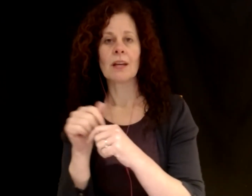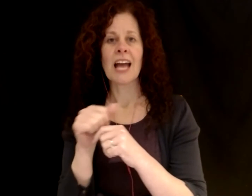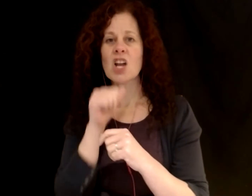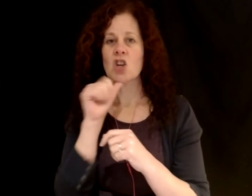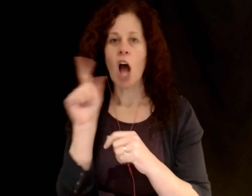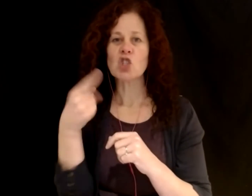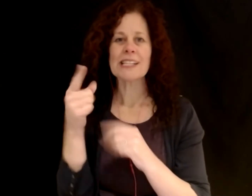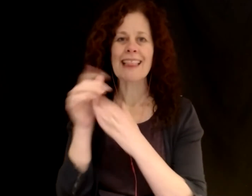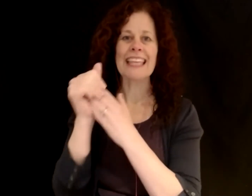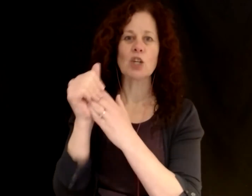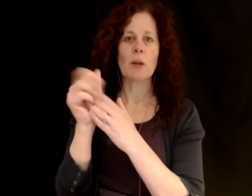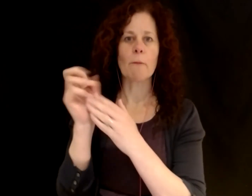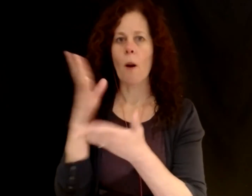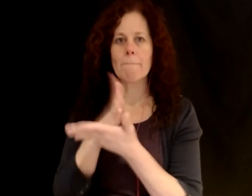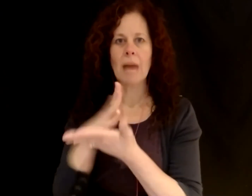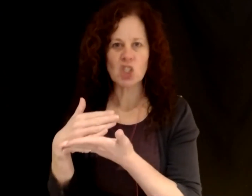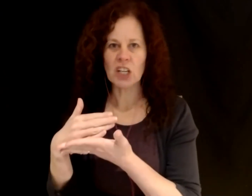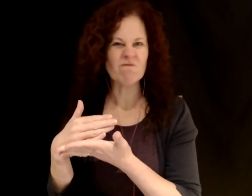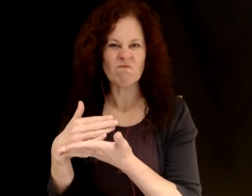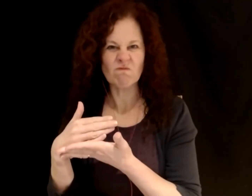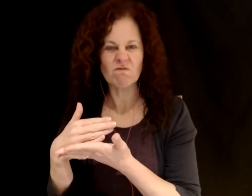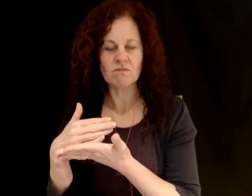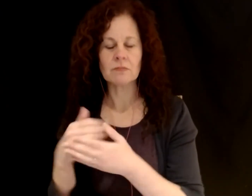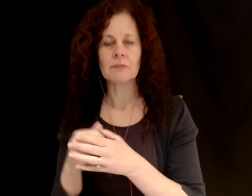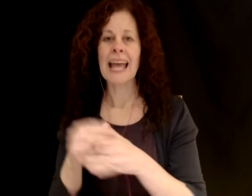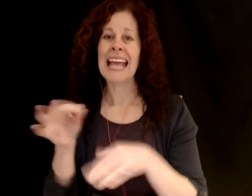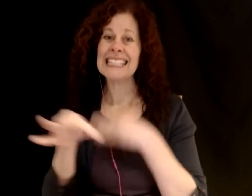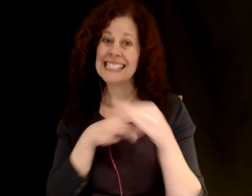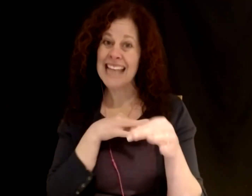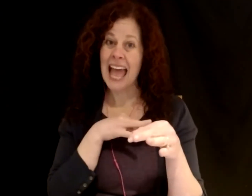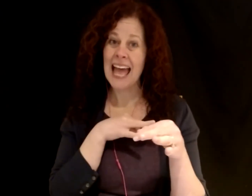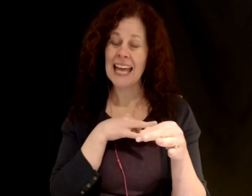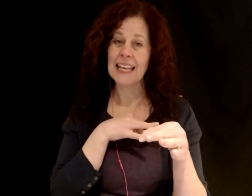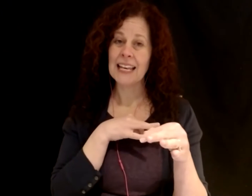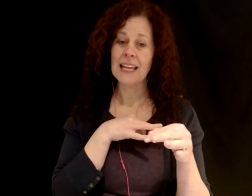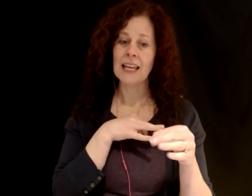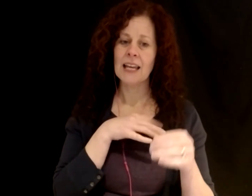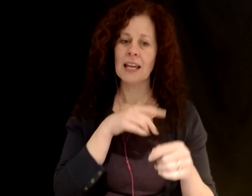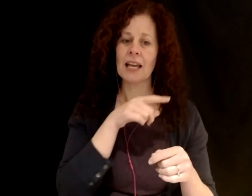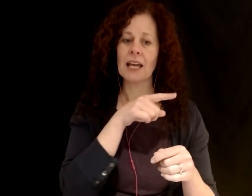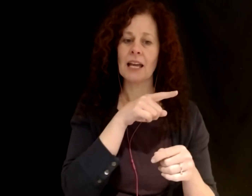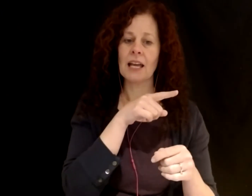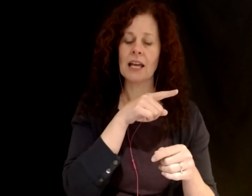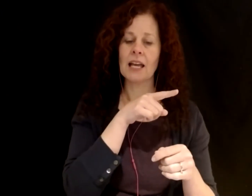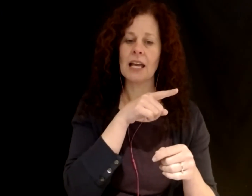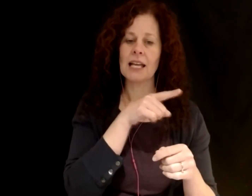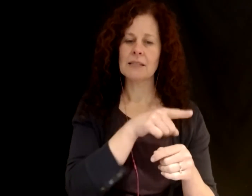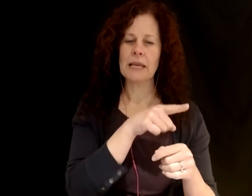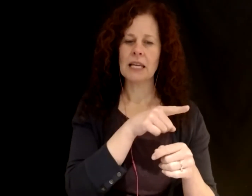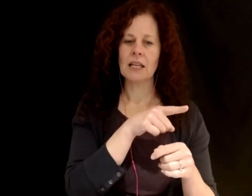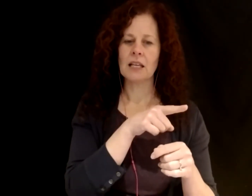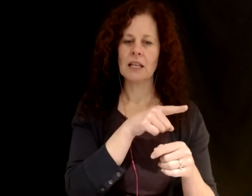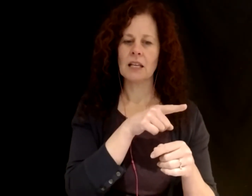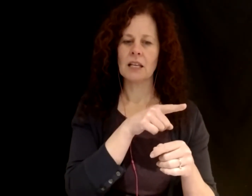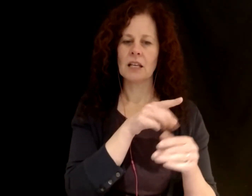leadership and budgets, but rather it's the administrative and coordinating capacity of the